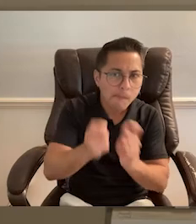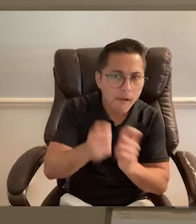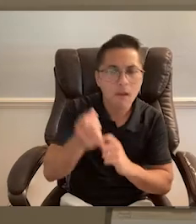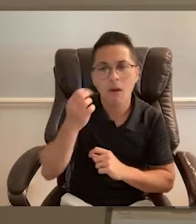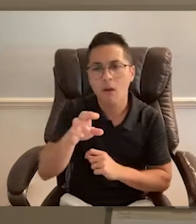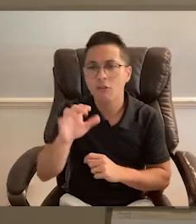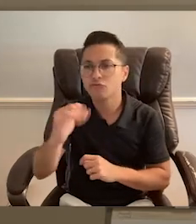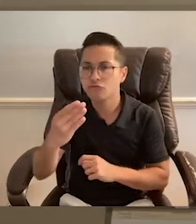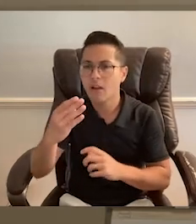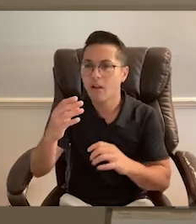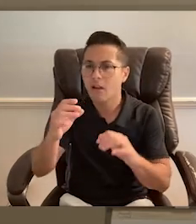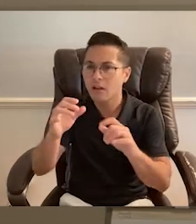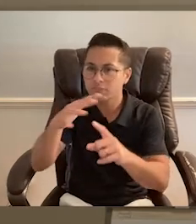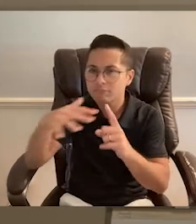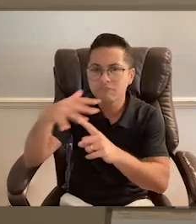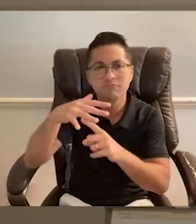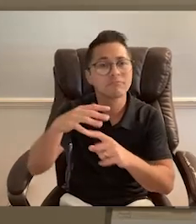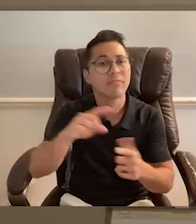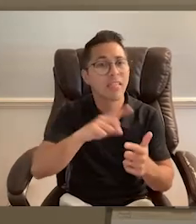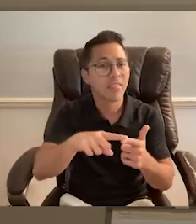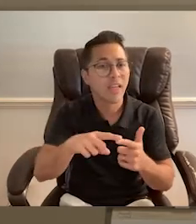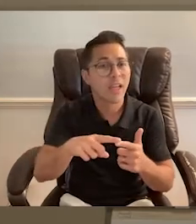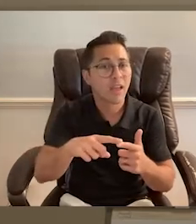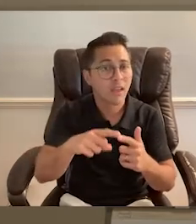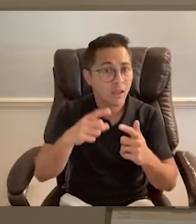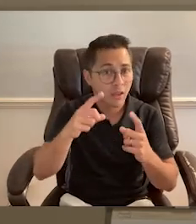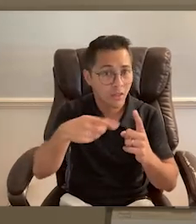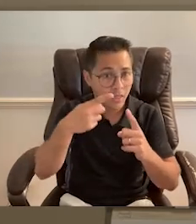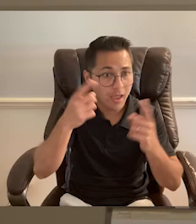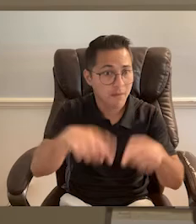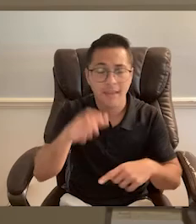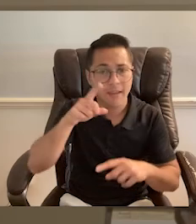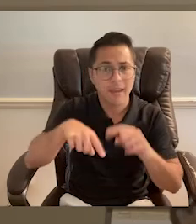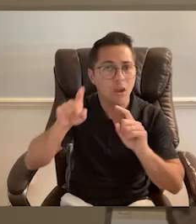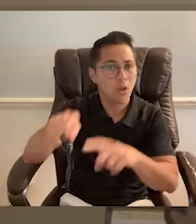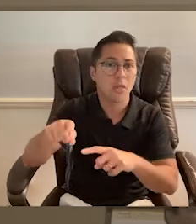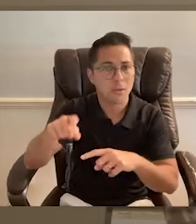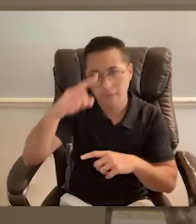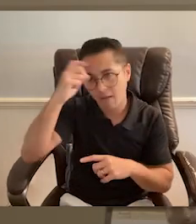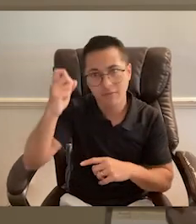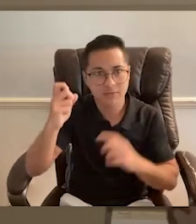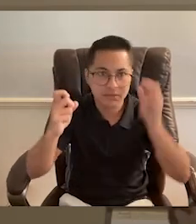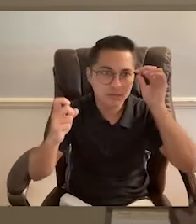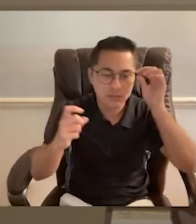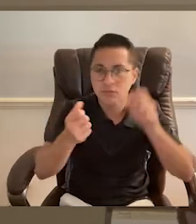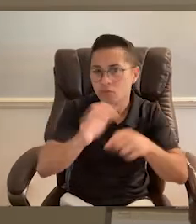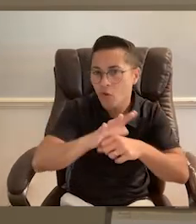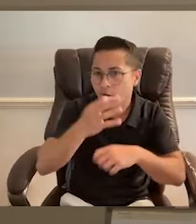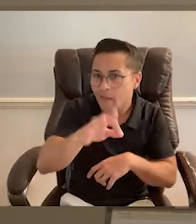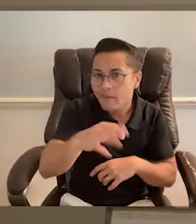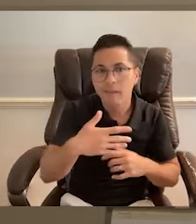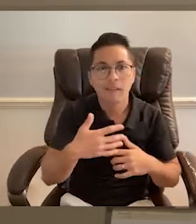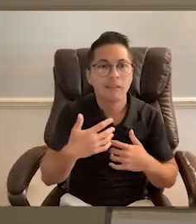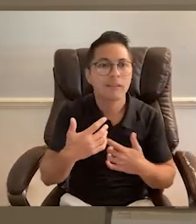So the engineers can go and make a profile for each person, each client, and they can go there and then scan and take measurements and however